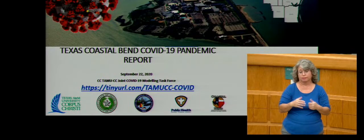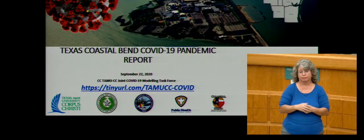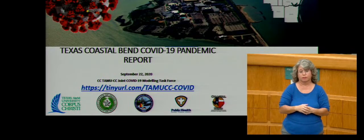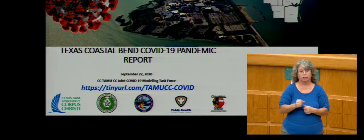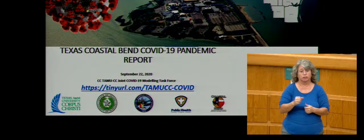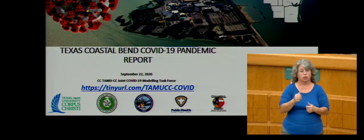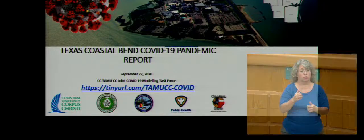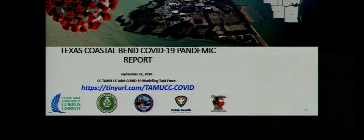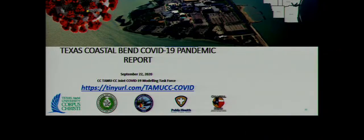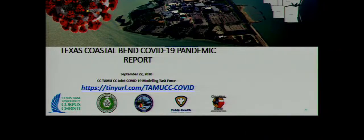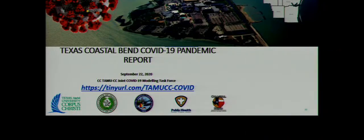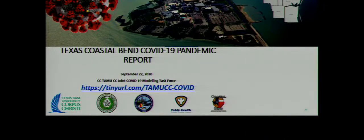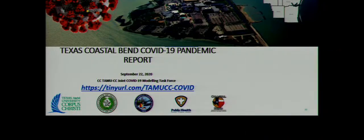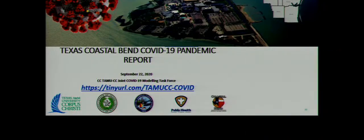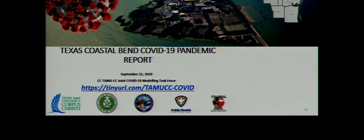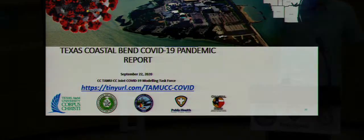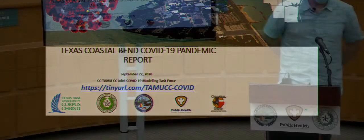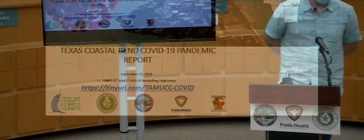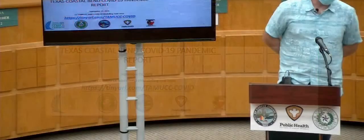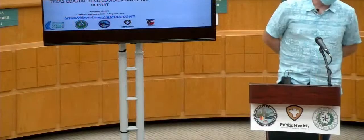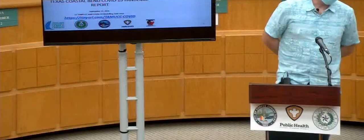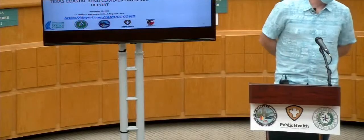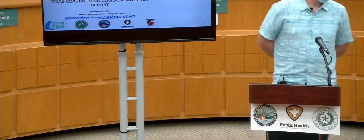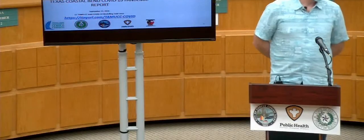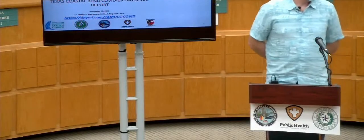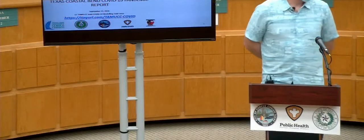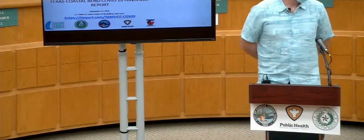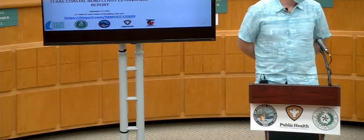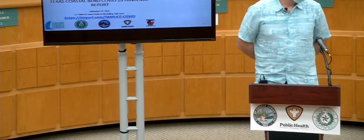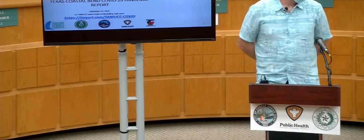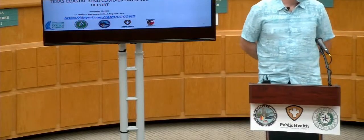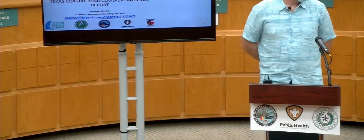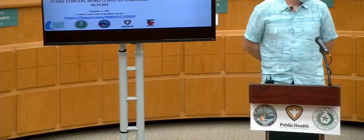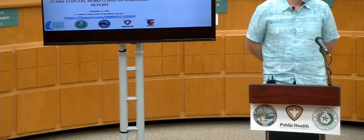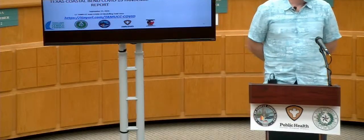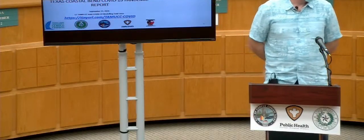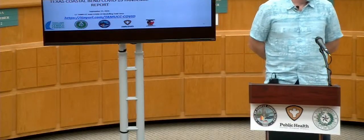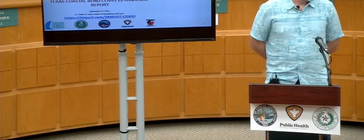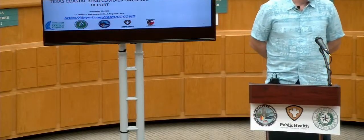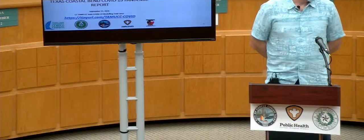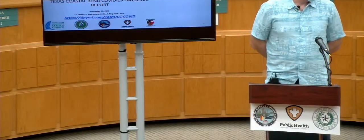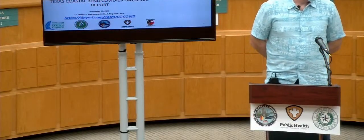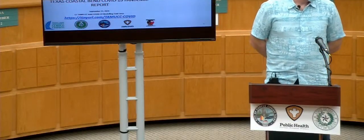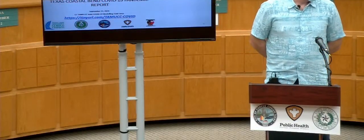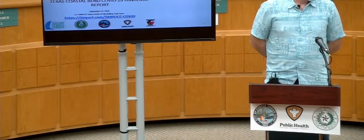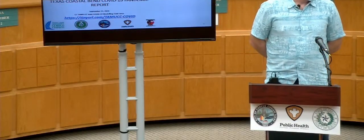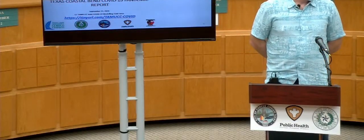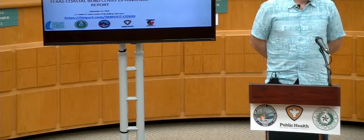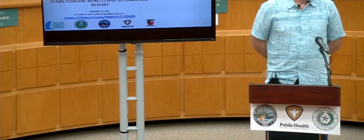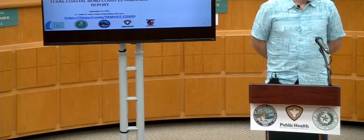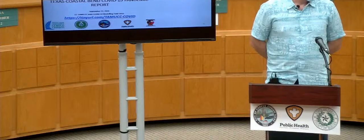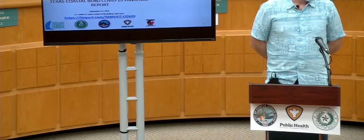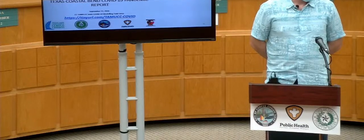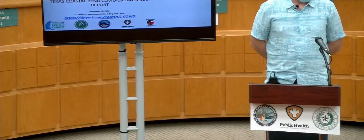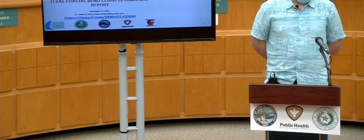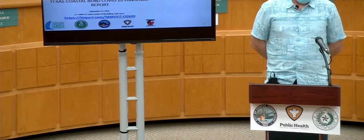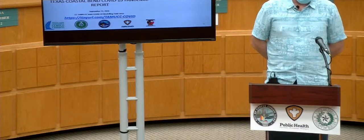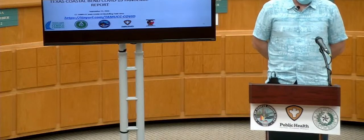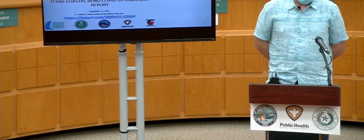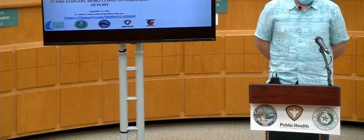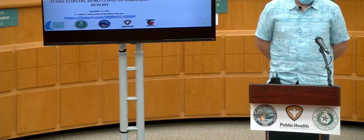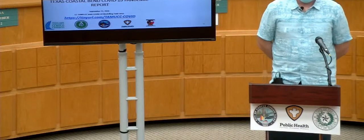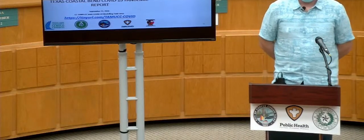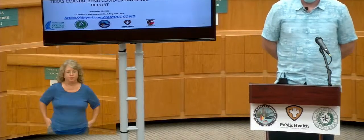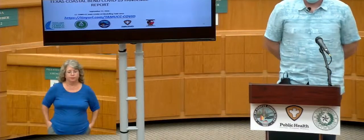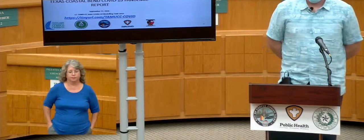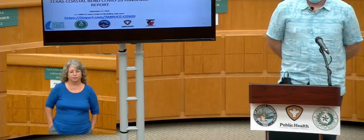to a translation, and then we'll take some questions from Facebook. Las intervenciones no farmacéuticas continúan vigentes con la intención de